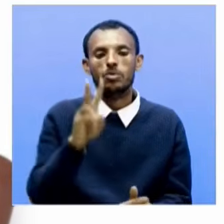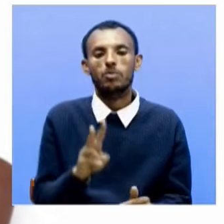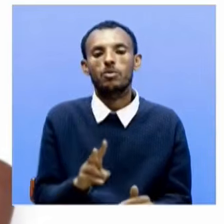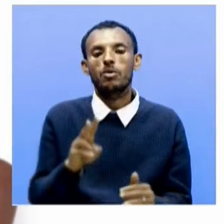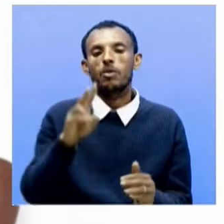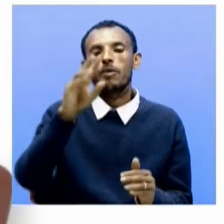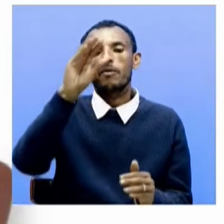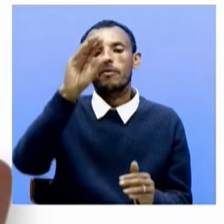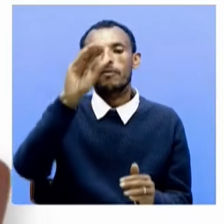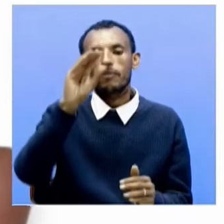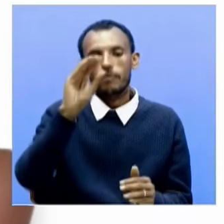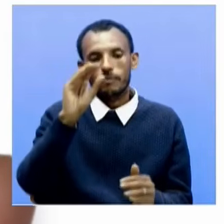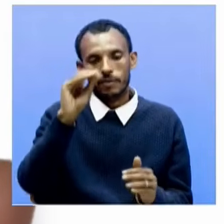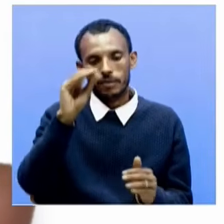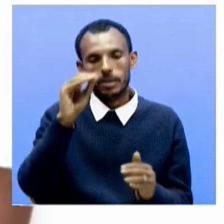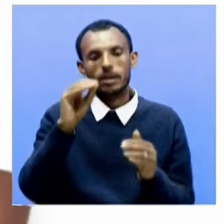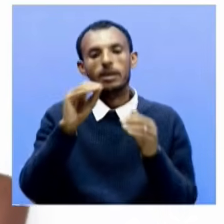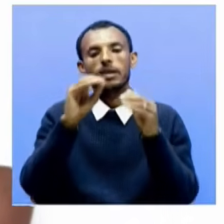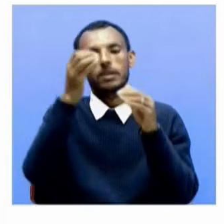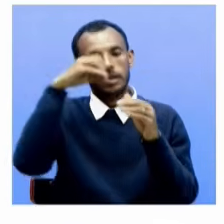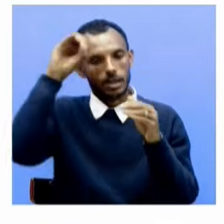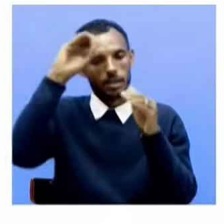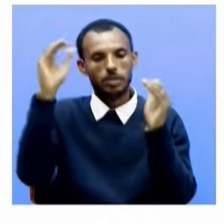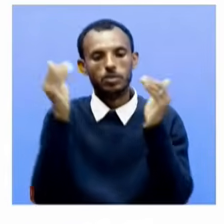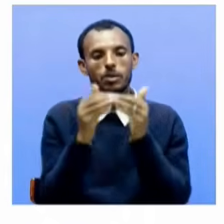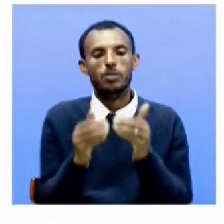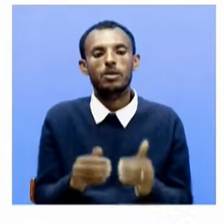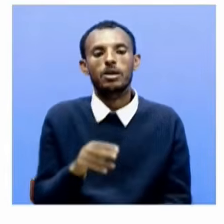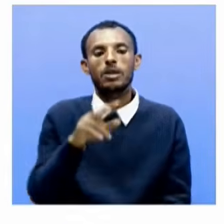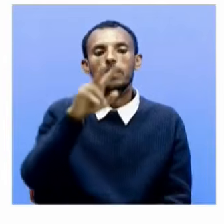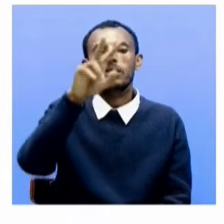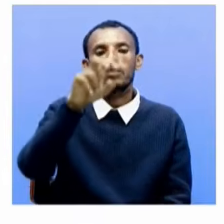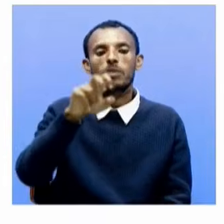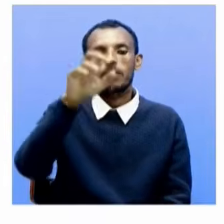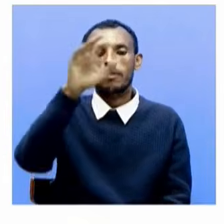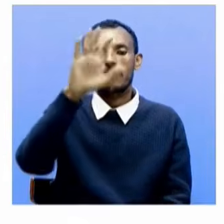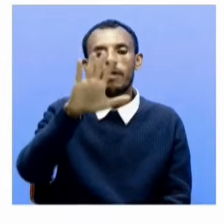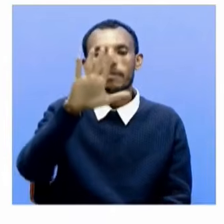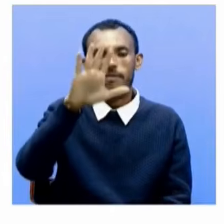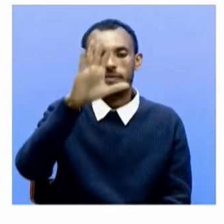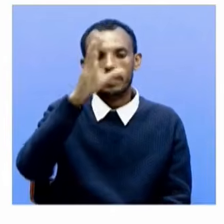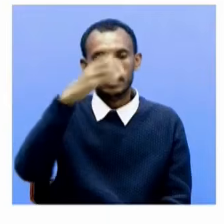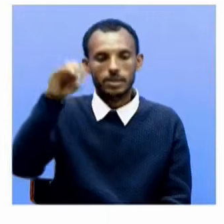degree. And half of 50 degree is 25 degree.